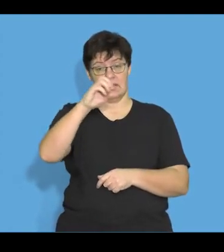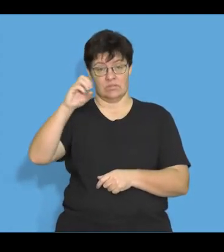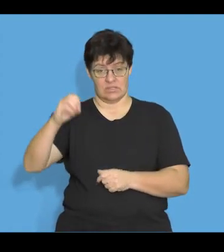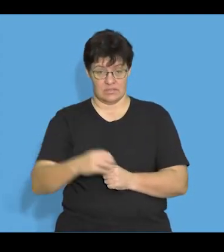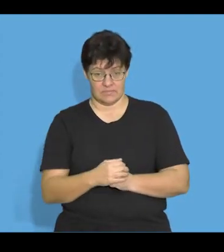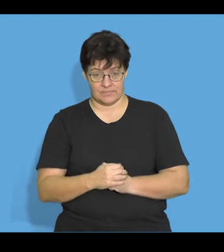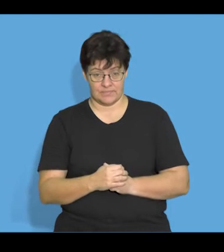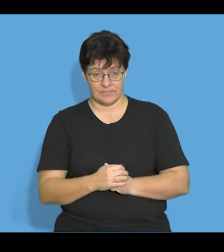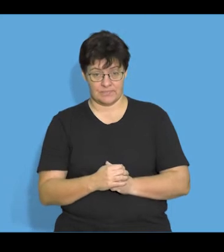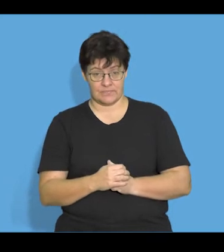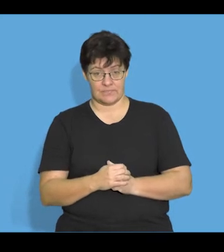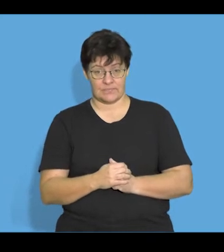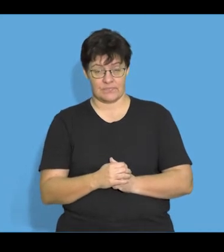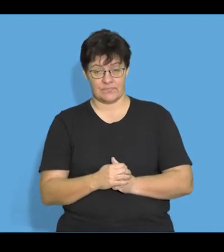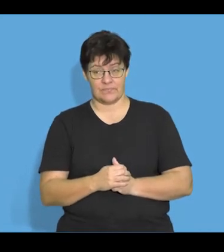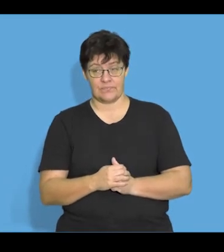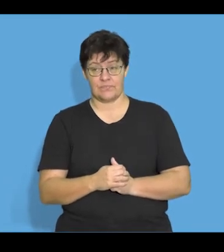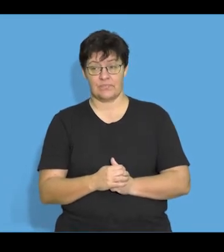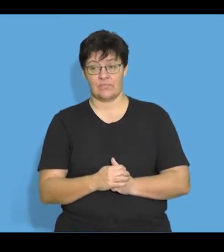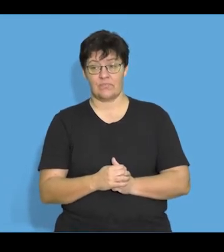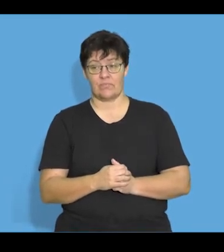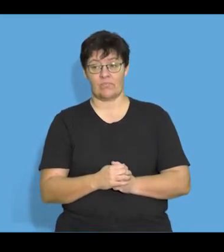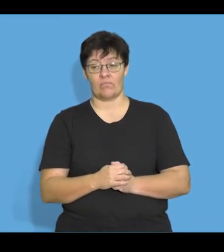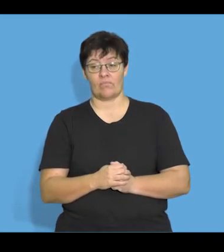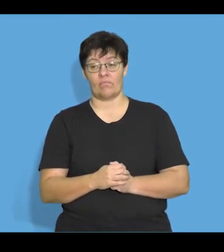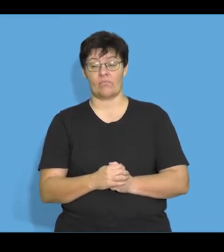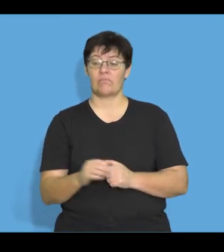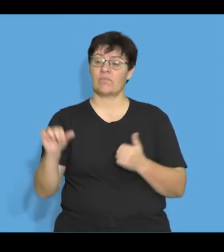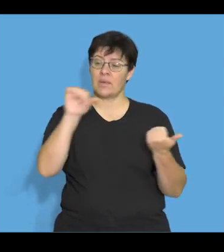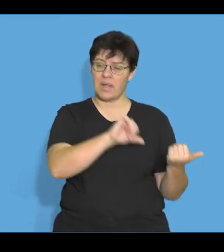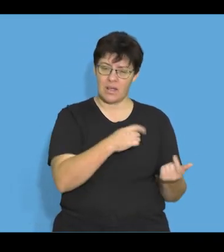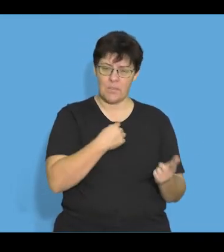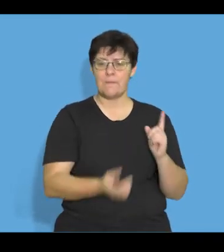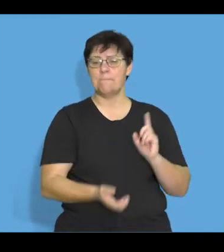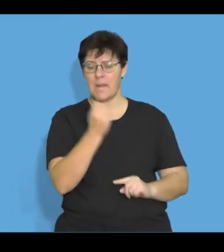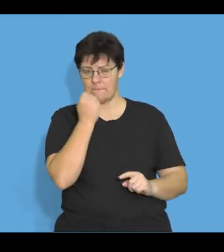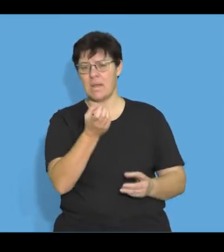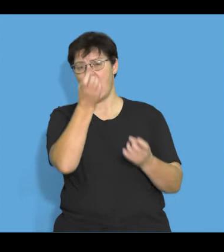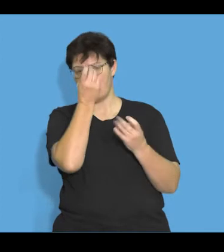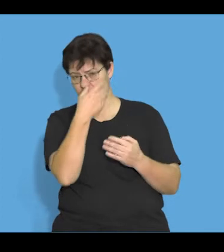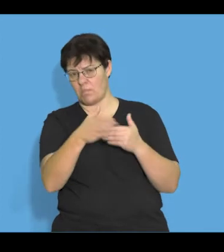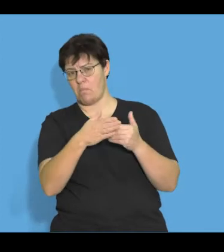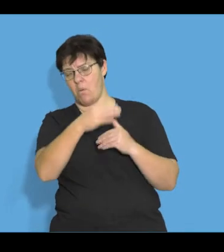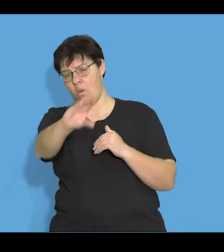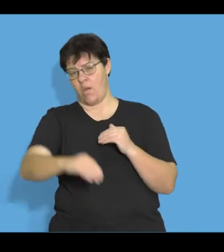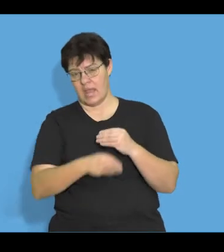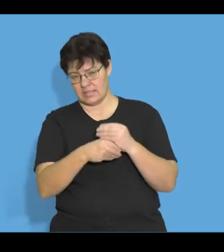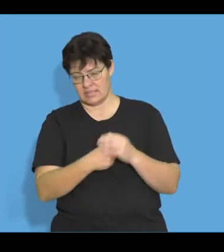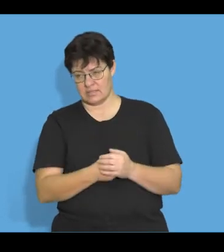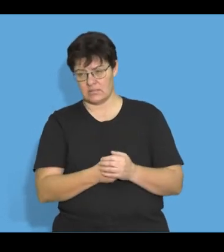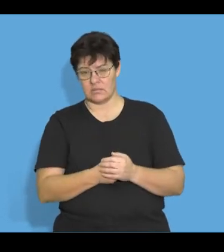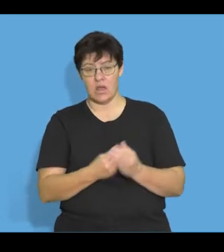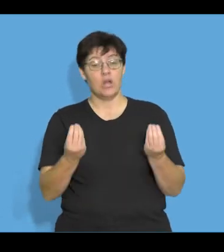240,000 Rand. Okay, now we go back and we find out that we have additional information here. The closing